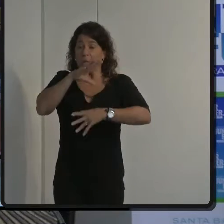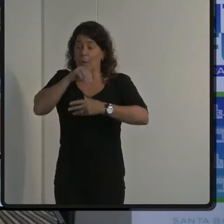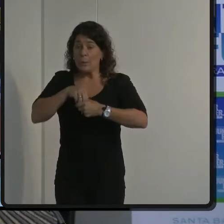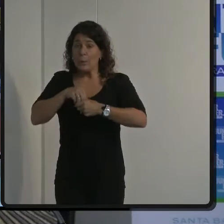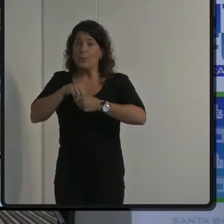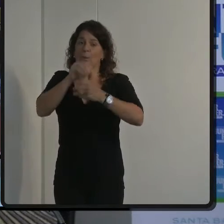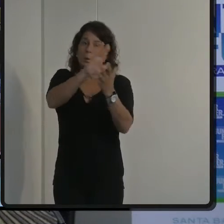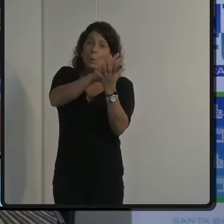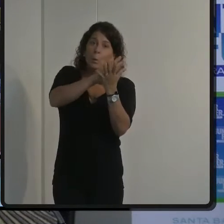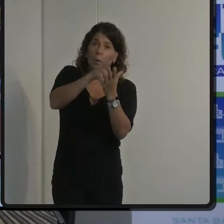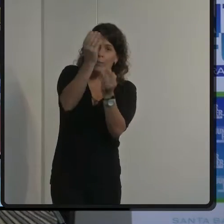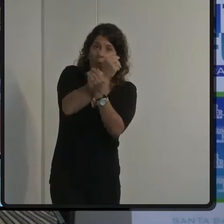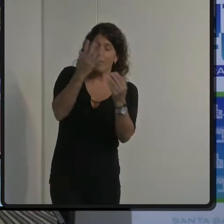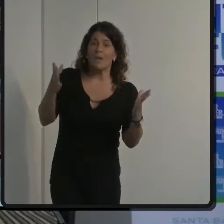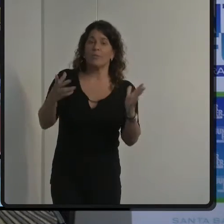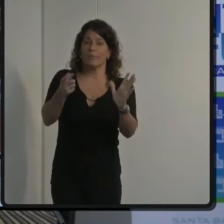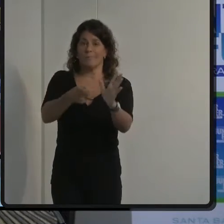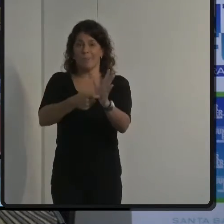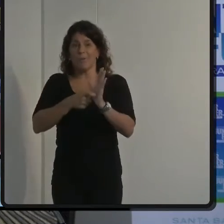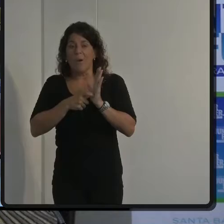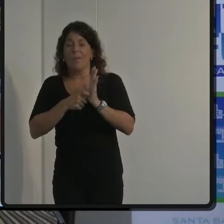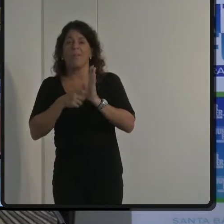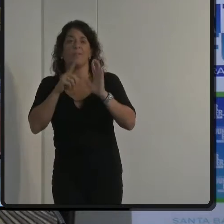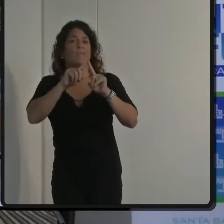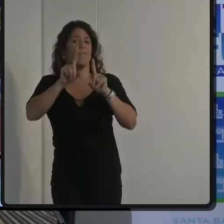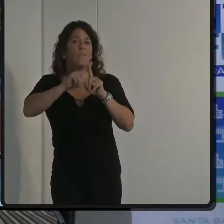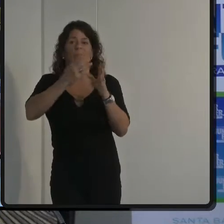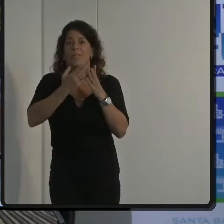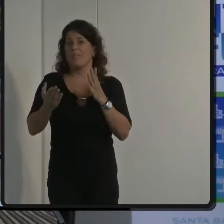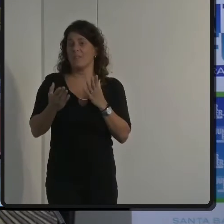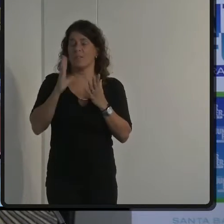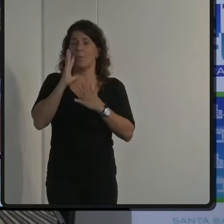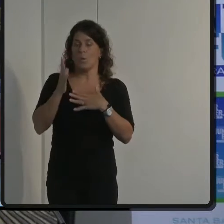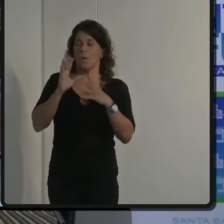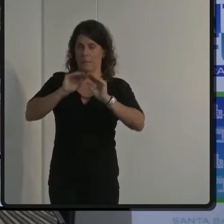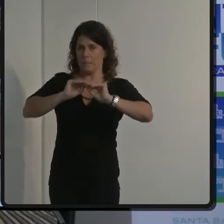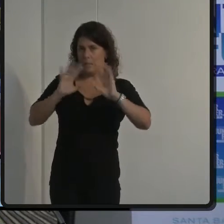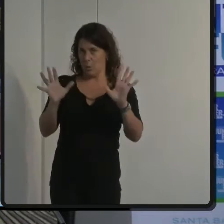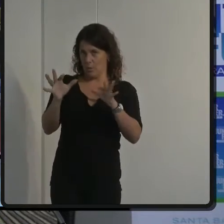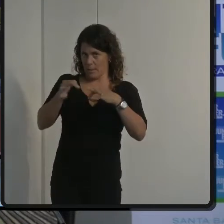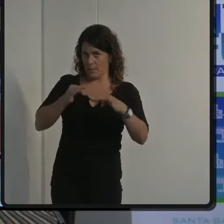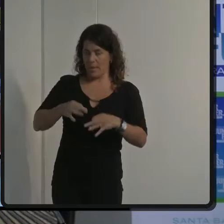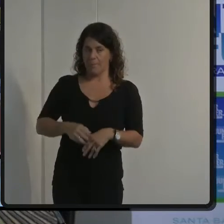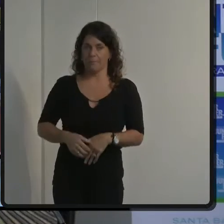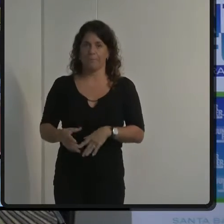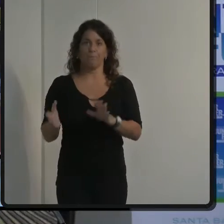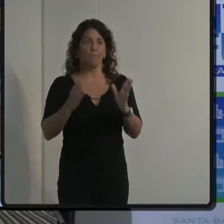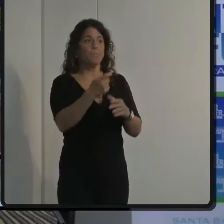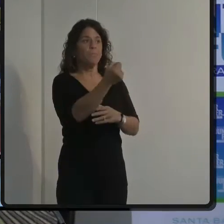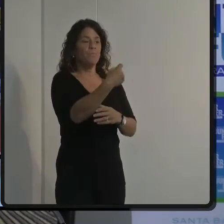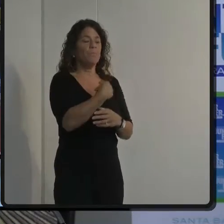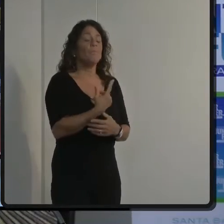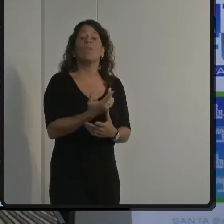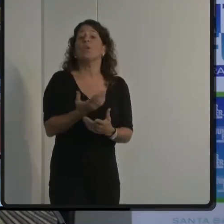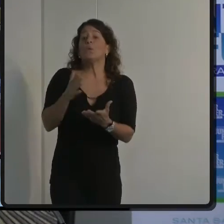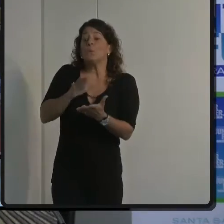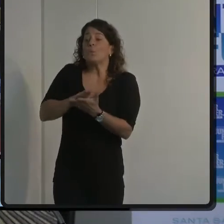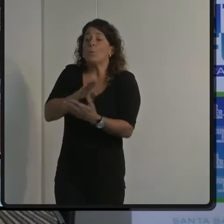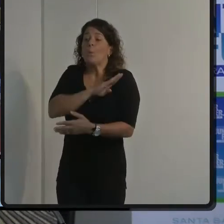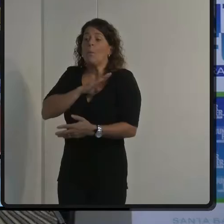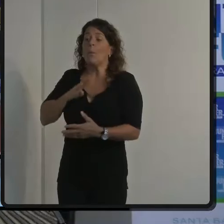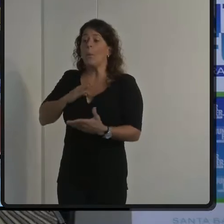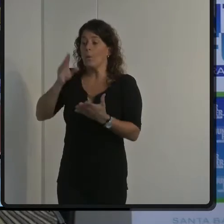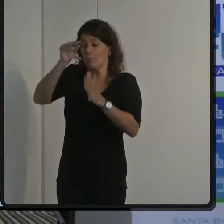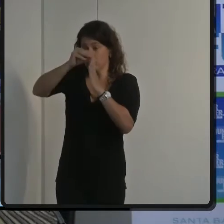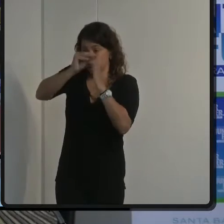but it's outlined in the application process very clearly. If a school were to fill out the application tonight, how